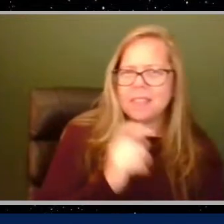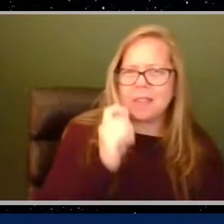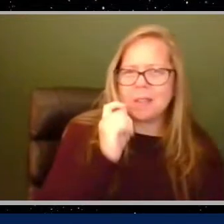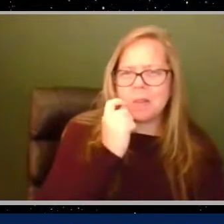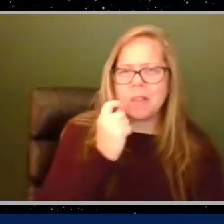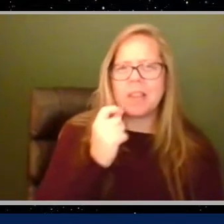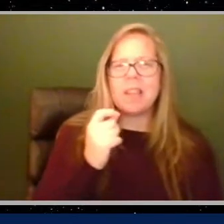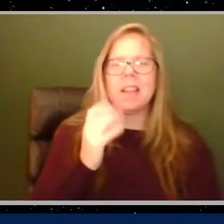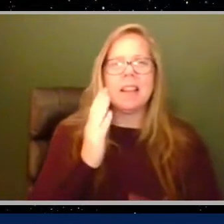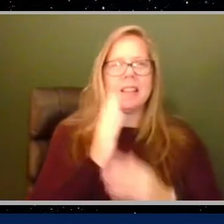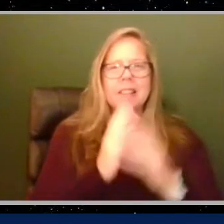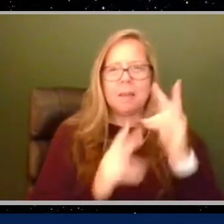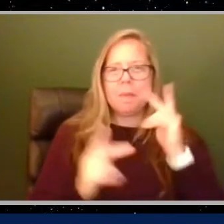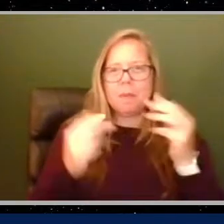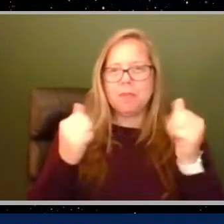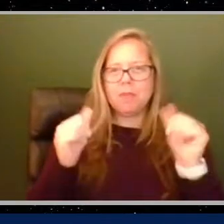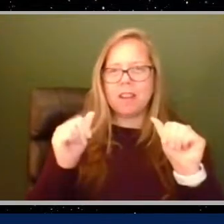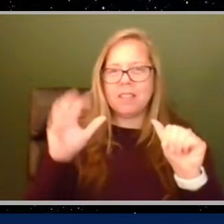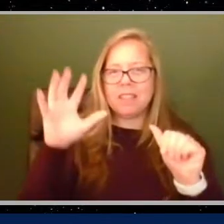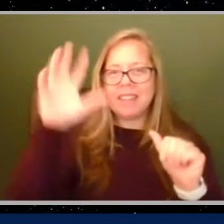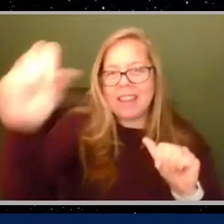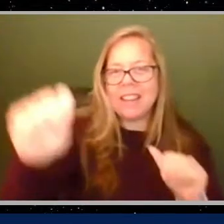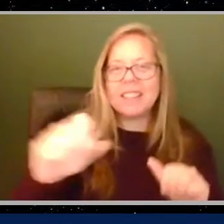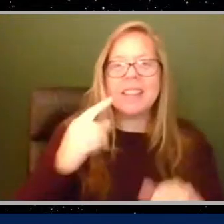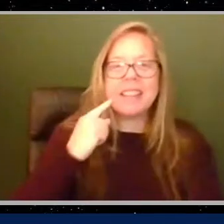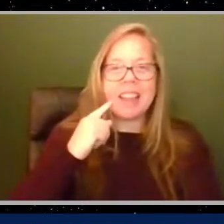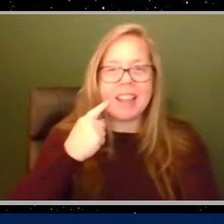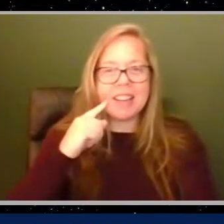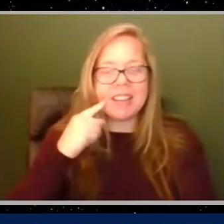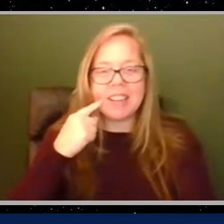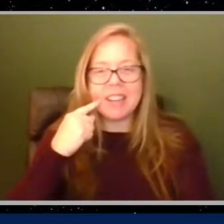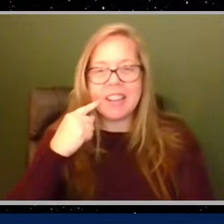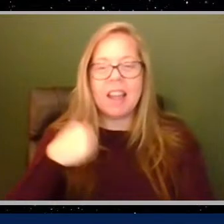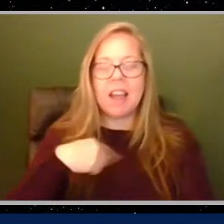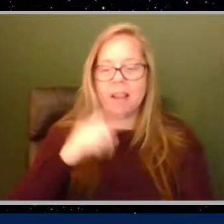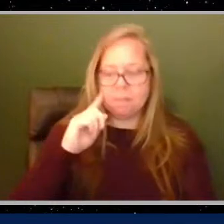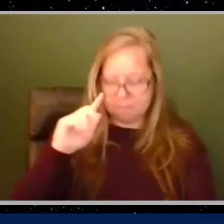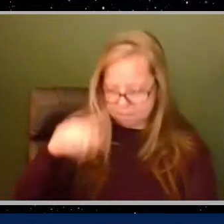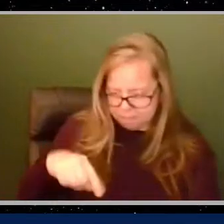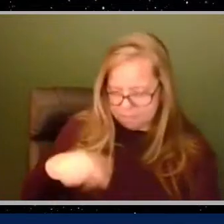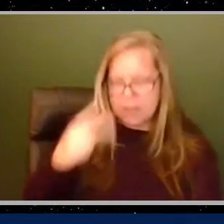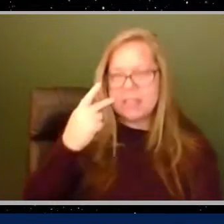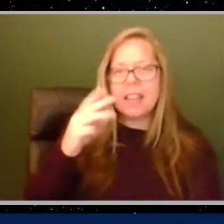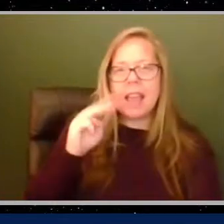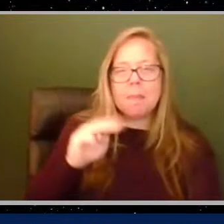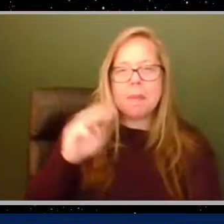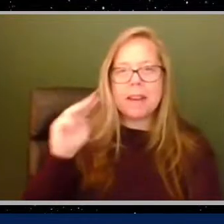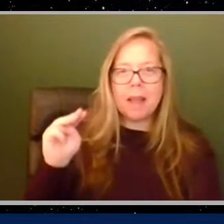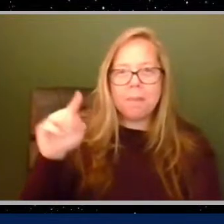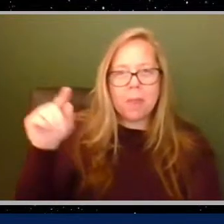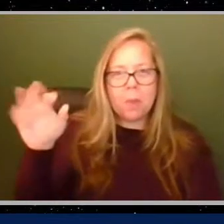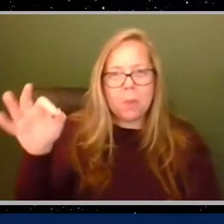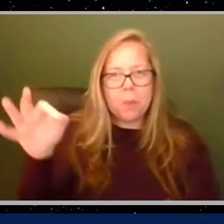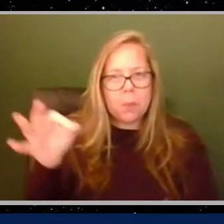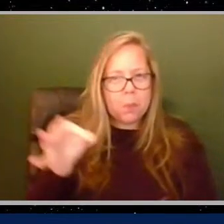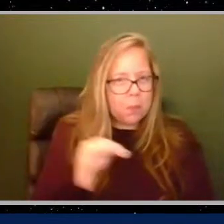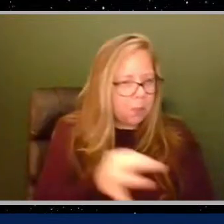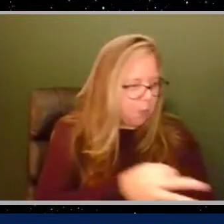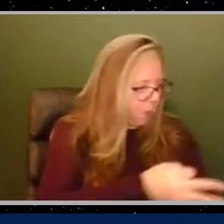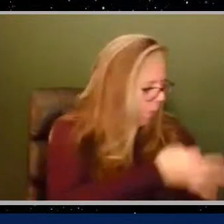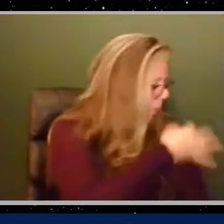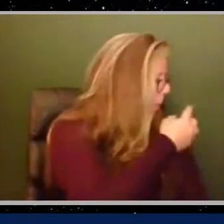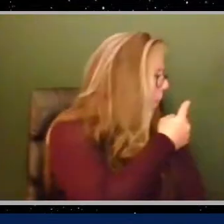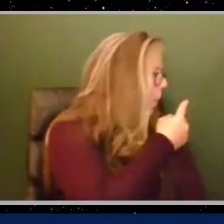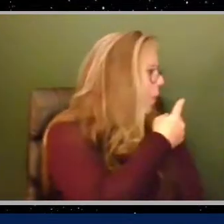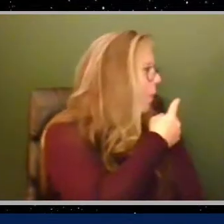people trying to catch the candy, and I'm floating there, and all of a sudden I look down and there's an M&M under my feet just soaring by, just going zoom towards the back of the